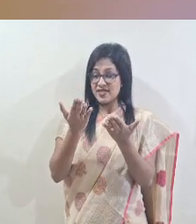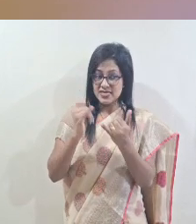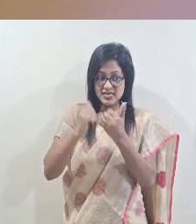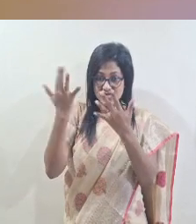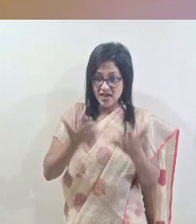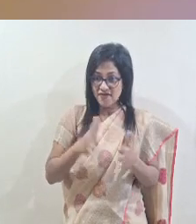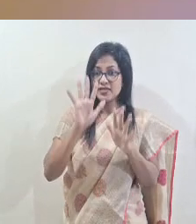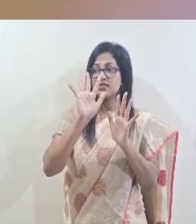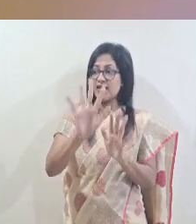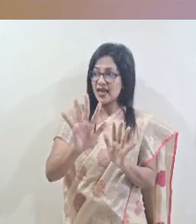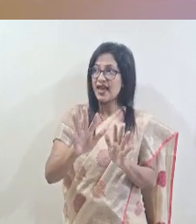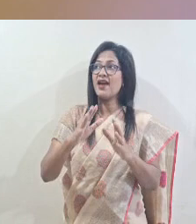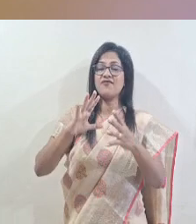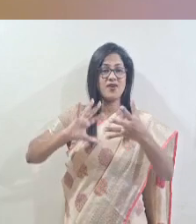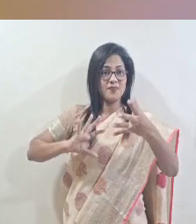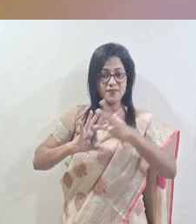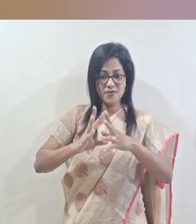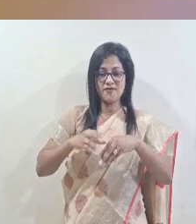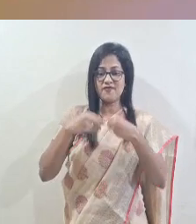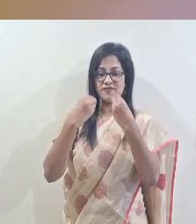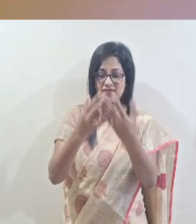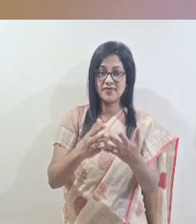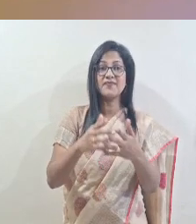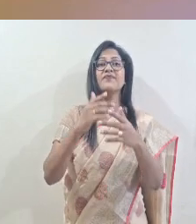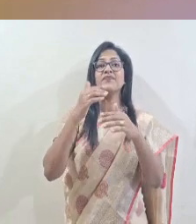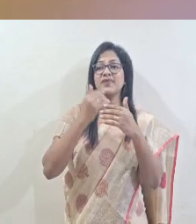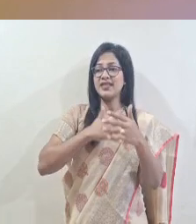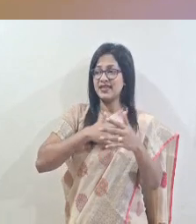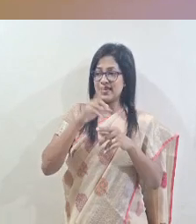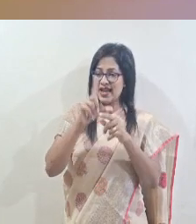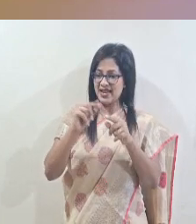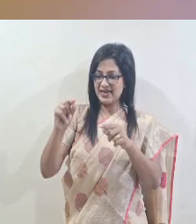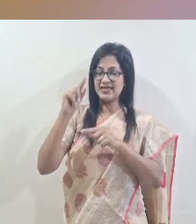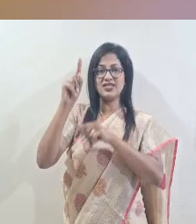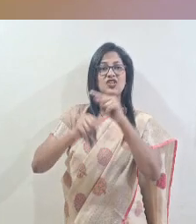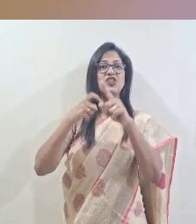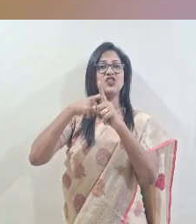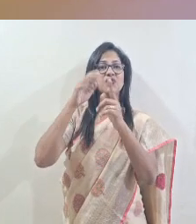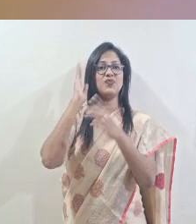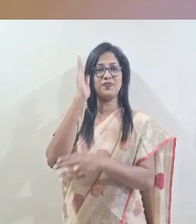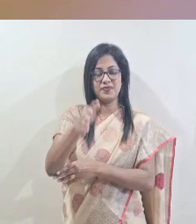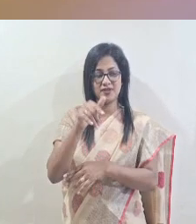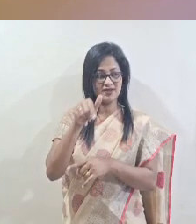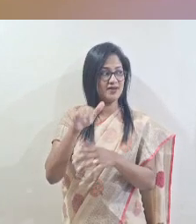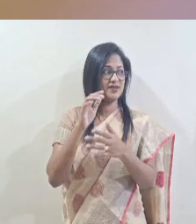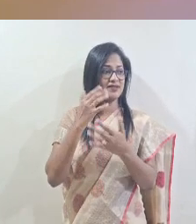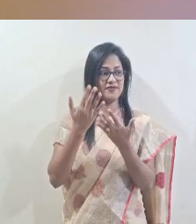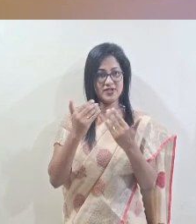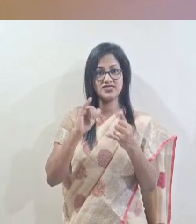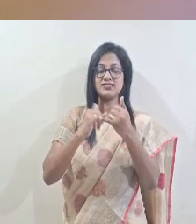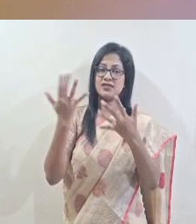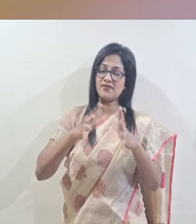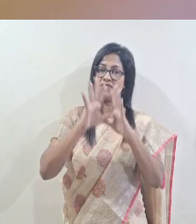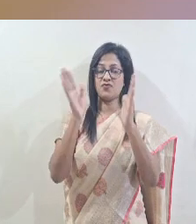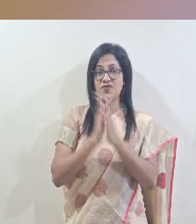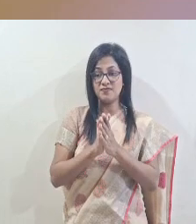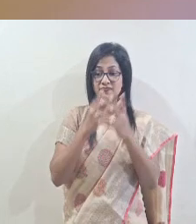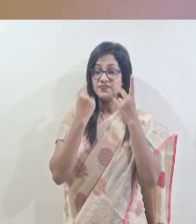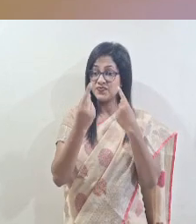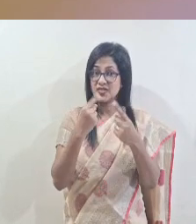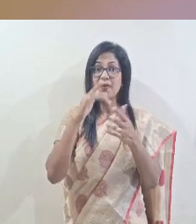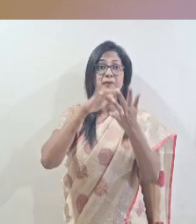provided some buffer from the existing facilities like 100 kilometer, and then we checked where other locations are